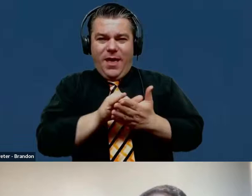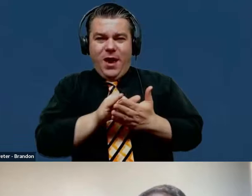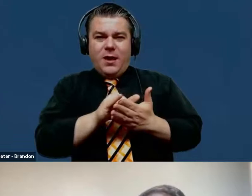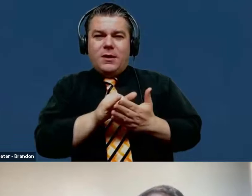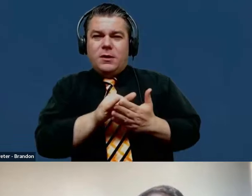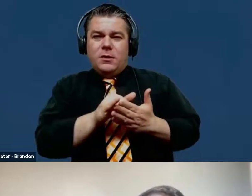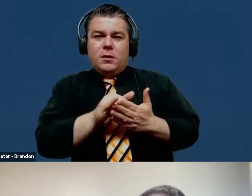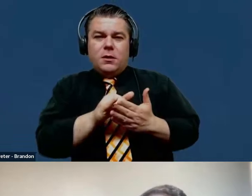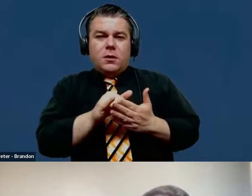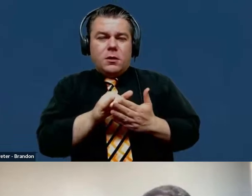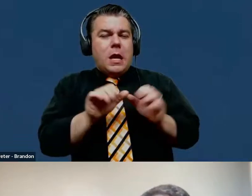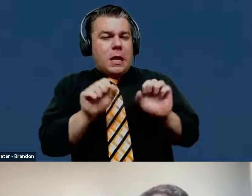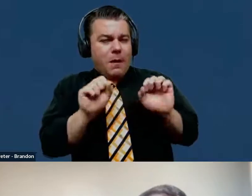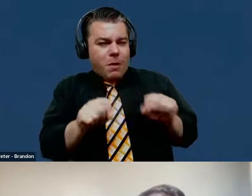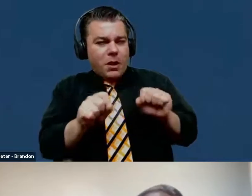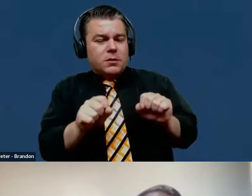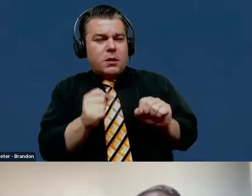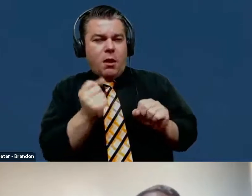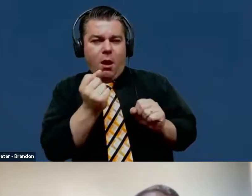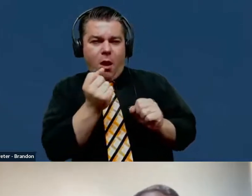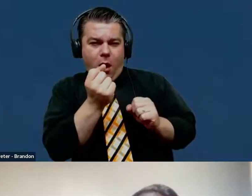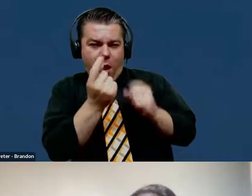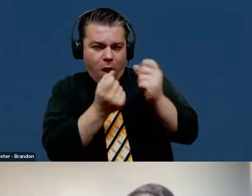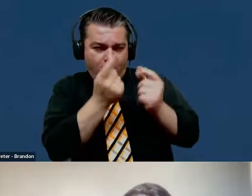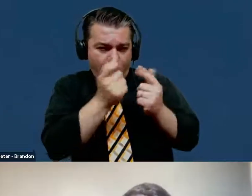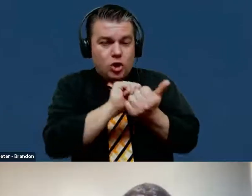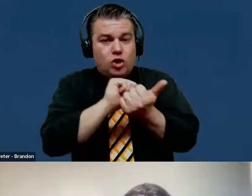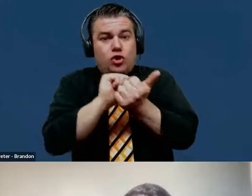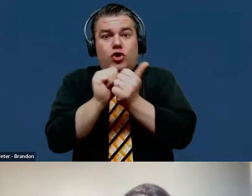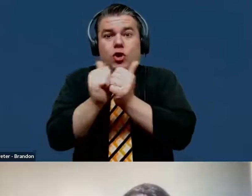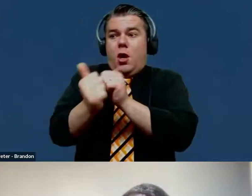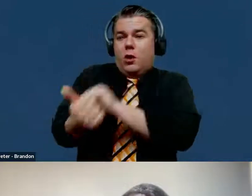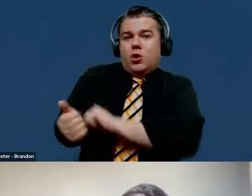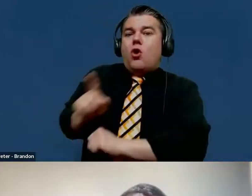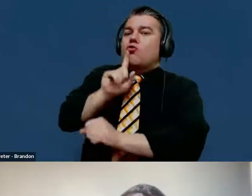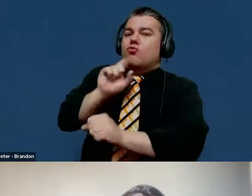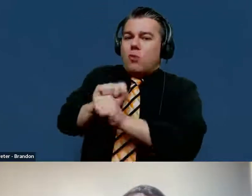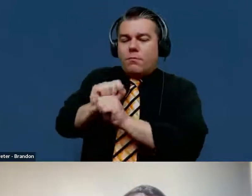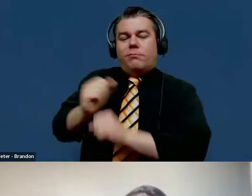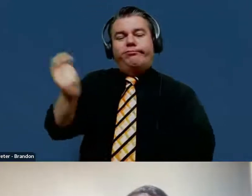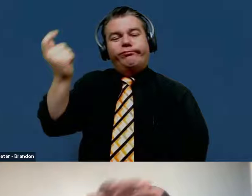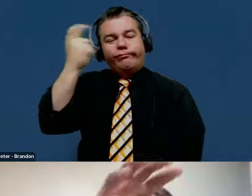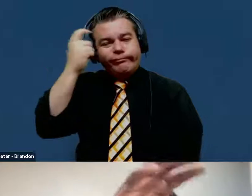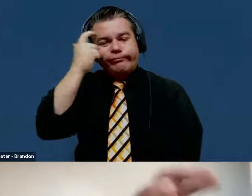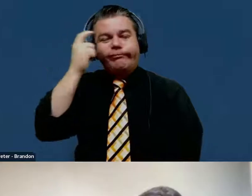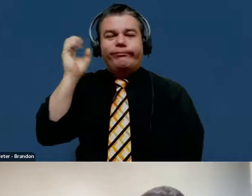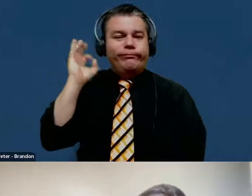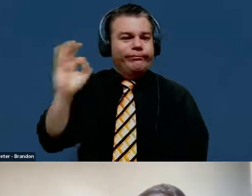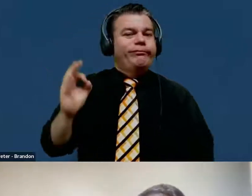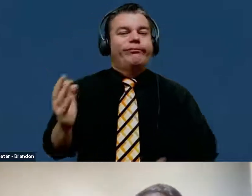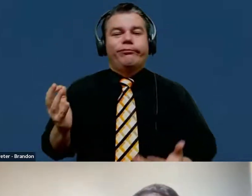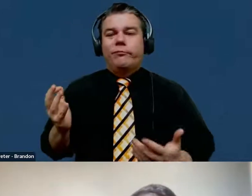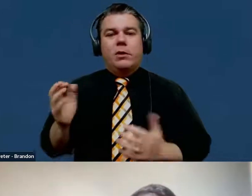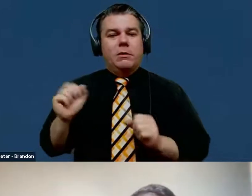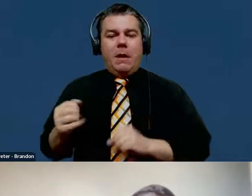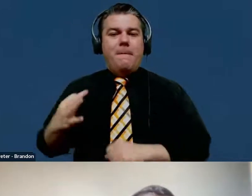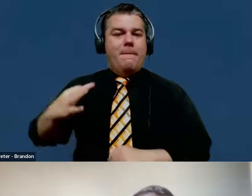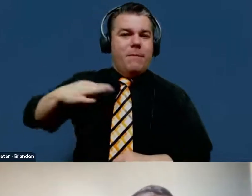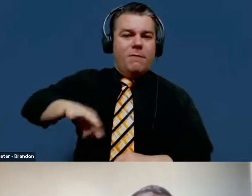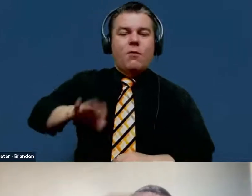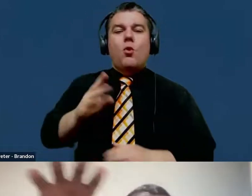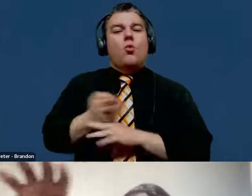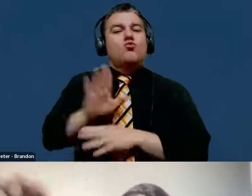capacity building that has been done into real actual competence, whereby you can use your